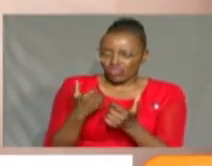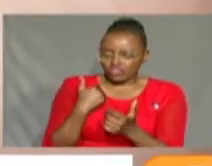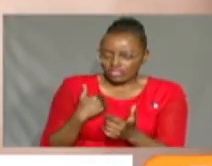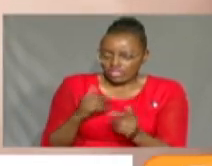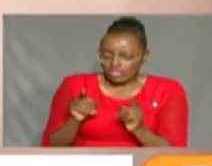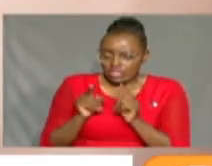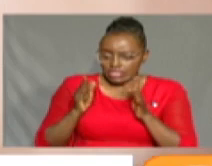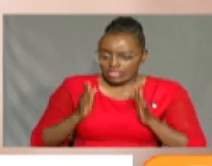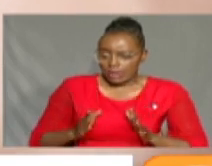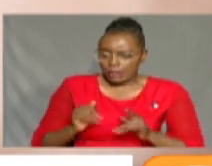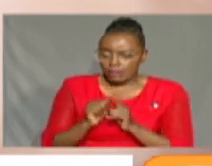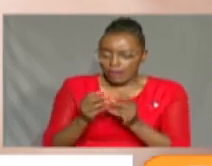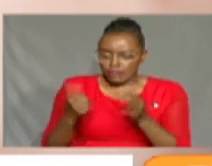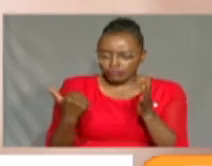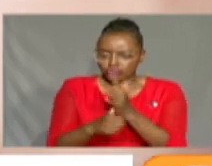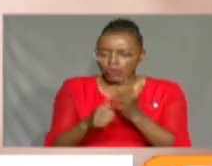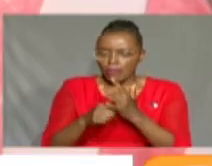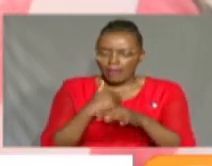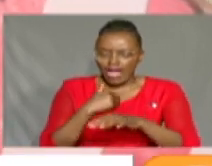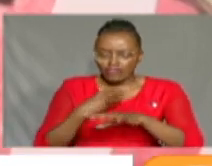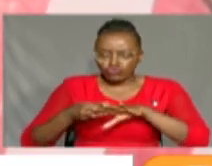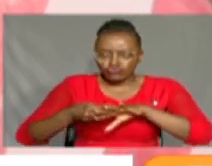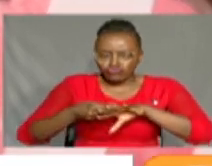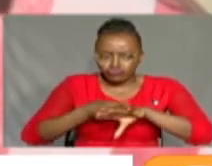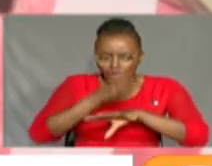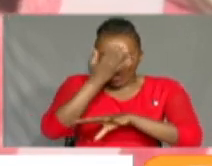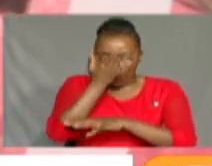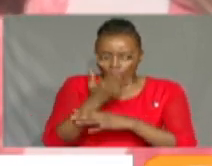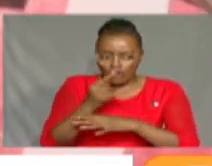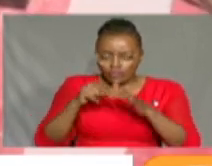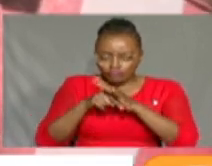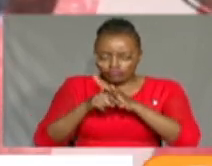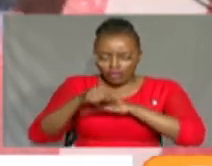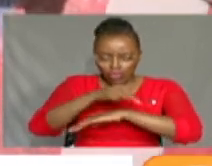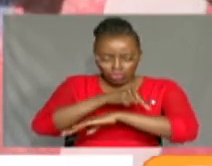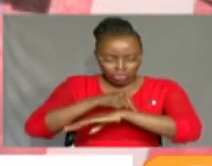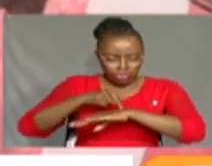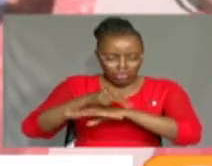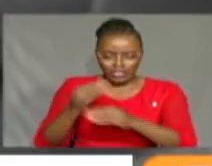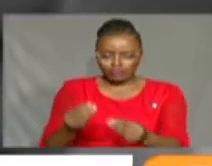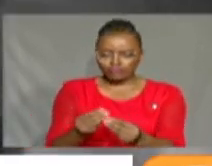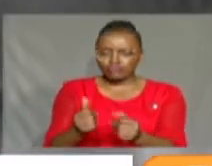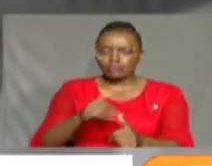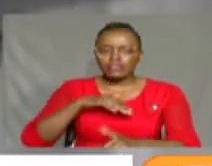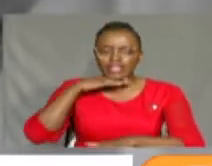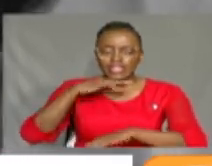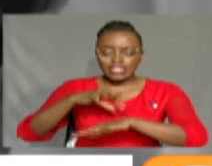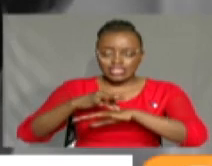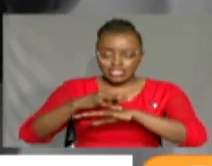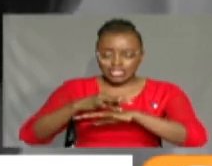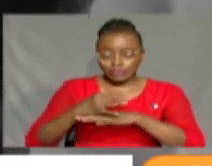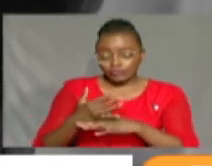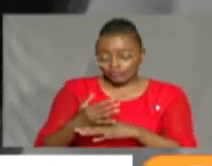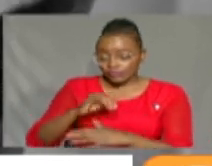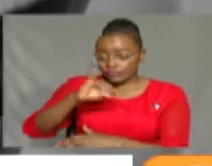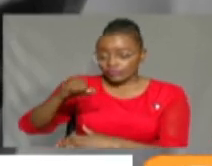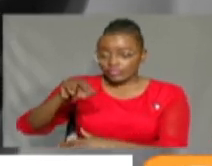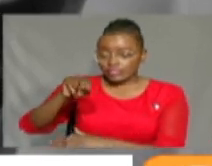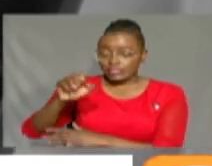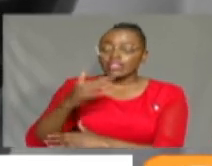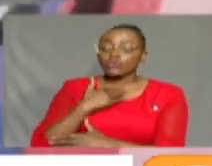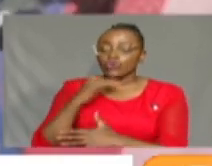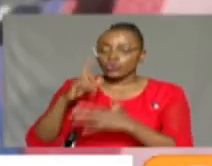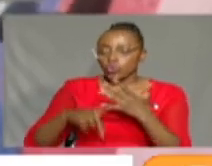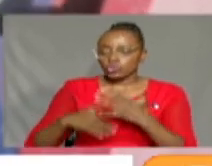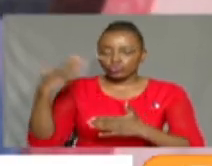places the surgeons would have trouble reaching in order to penetrate the wound and eat up all the dead skin. All Janet wants is the